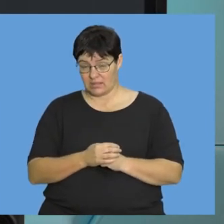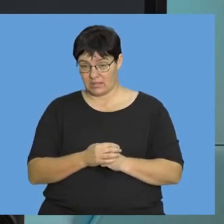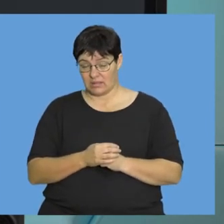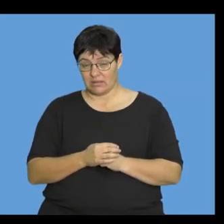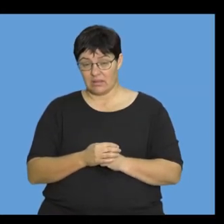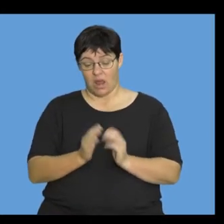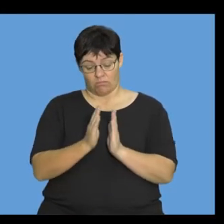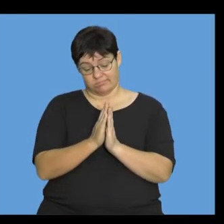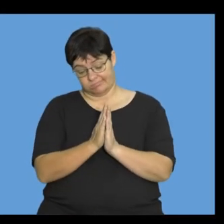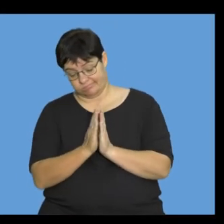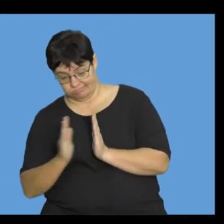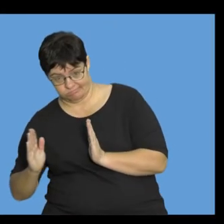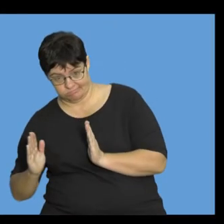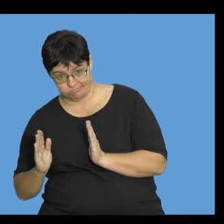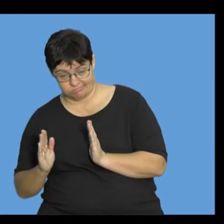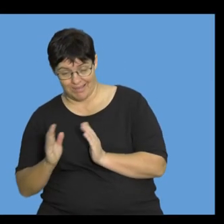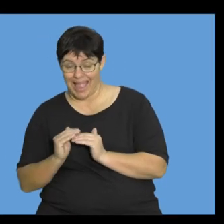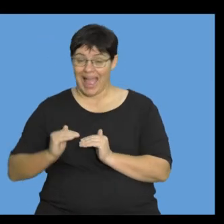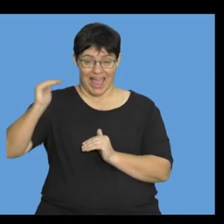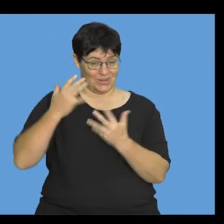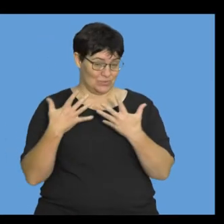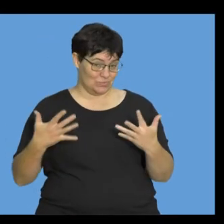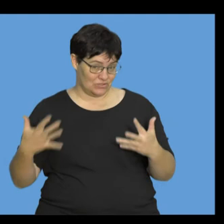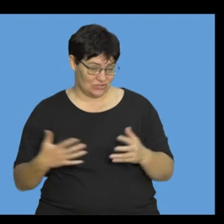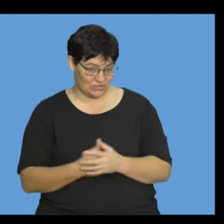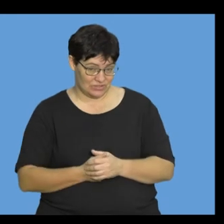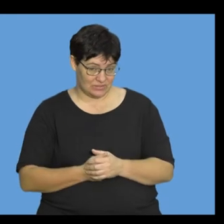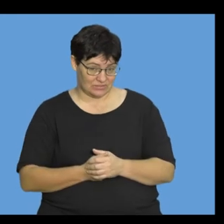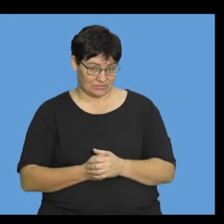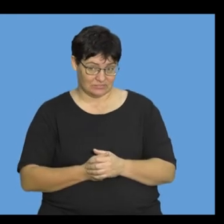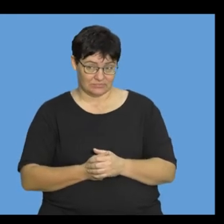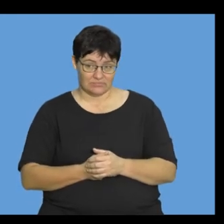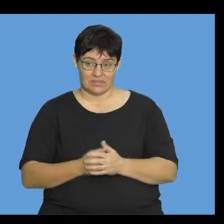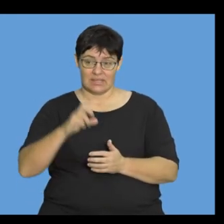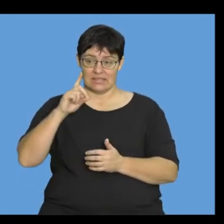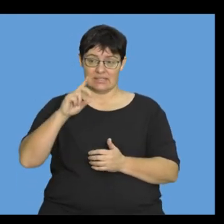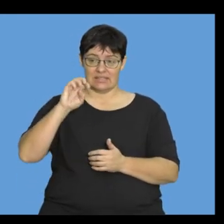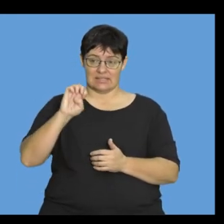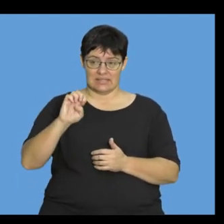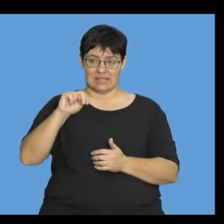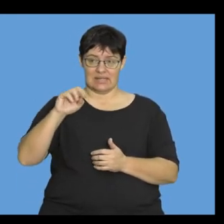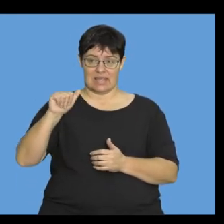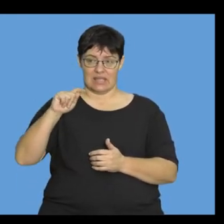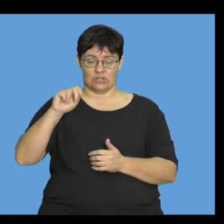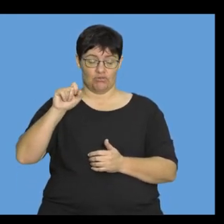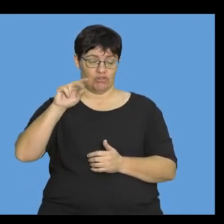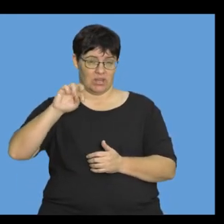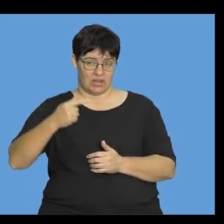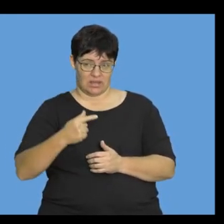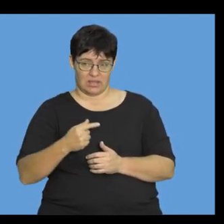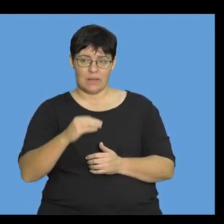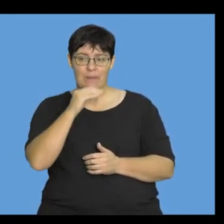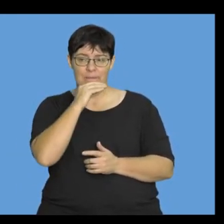What happens when the temperature goes too high? What does denature mean?